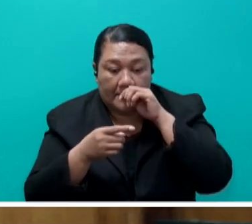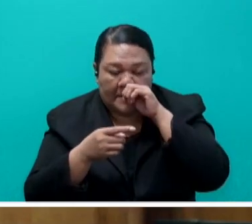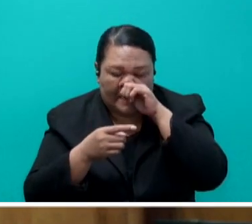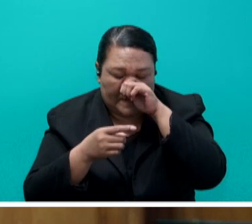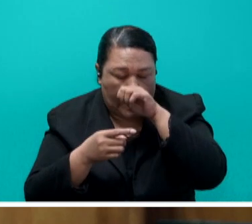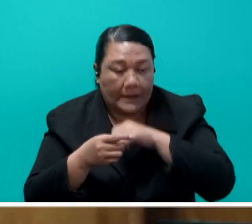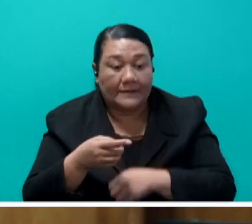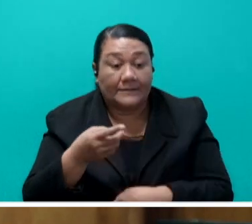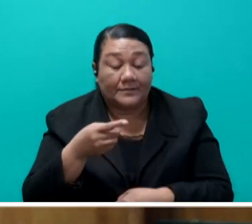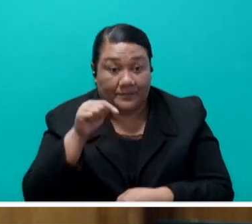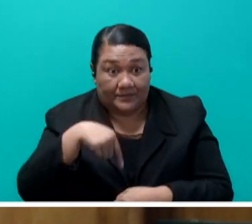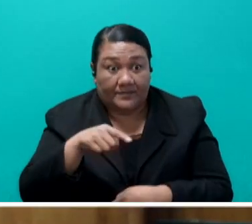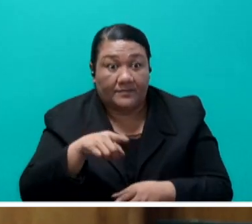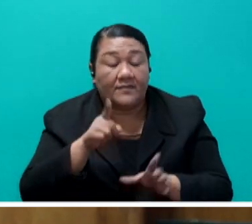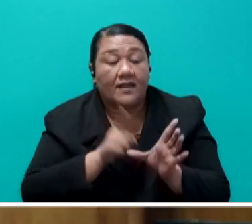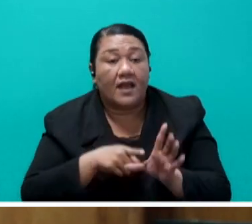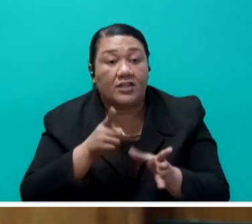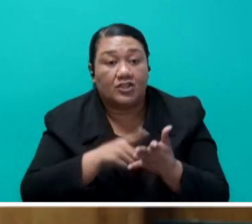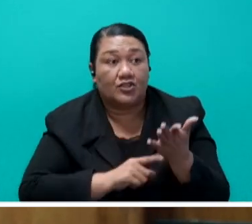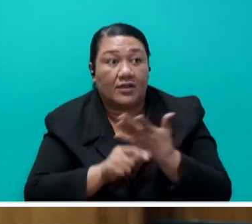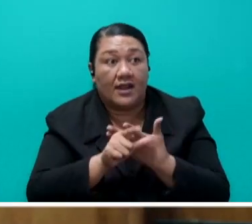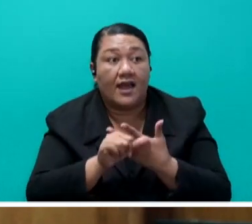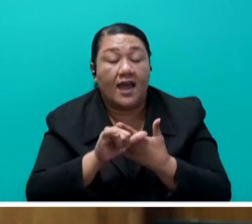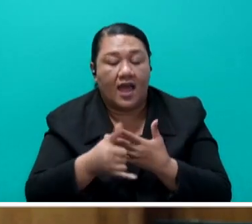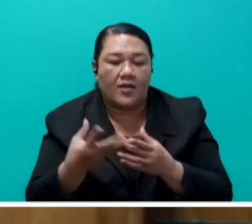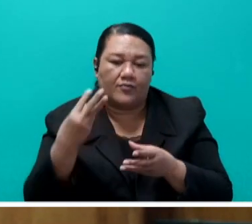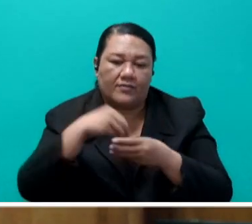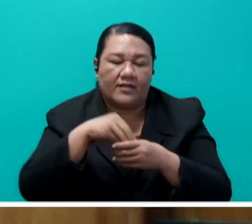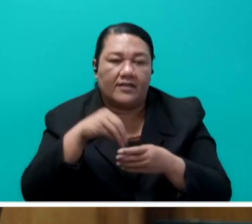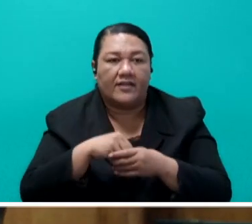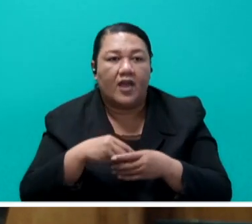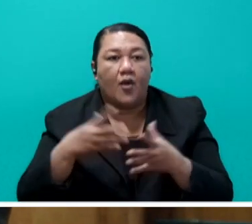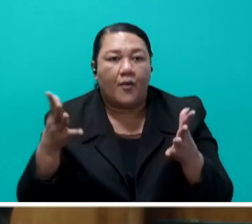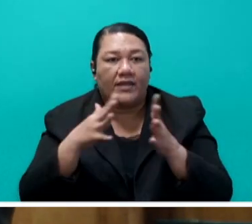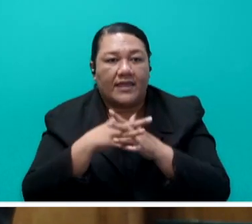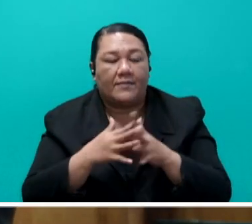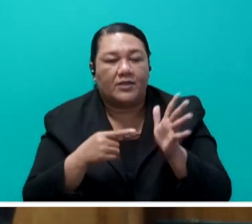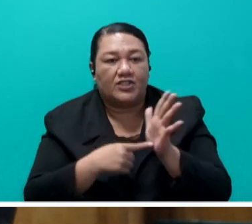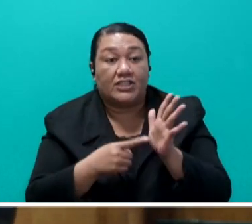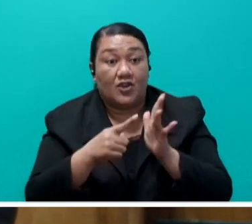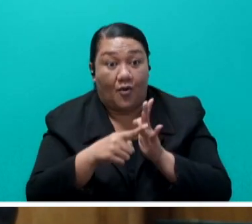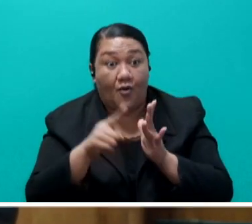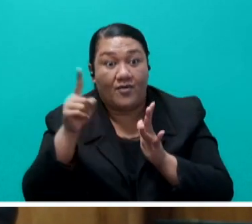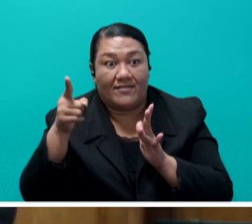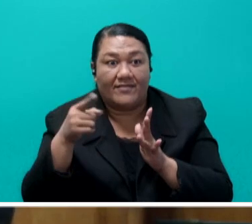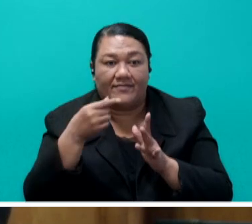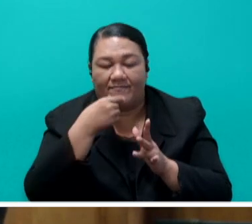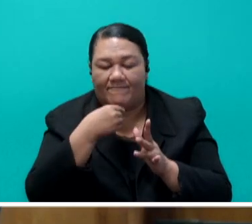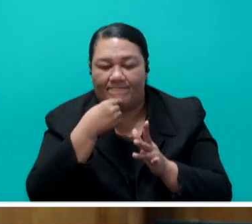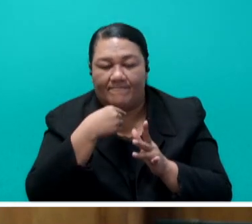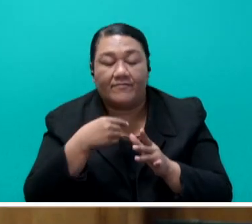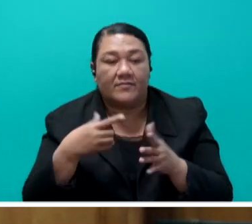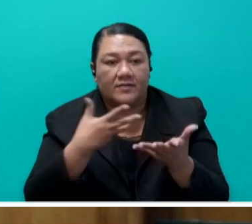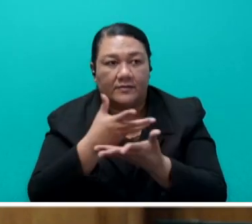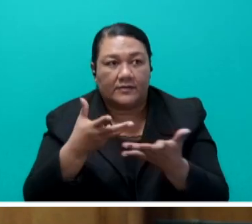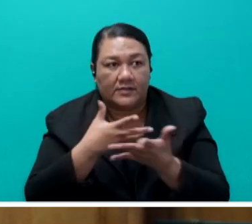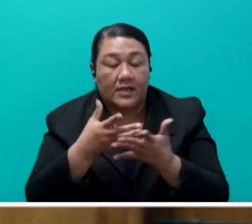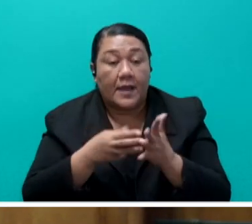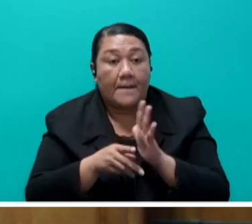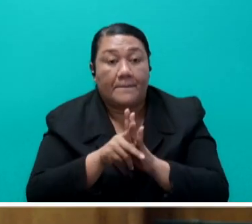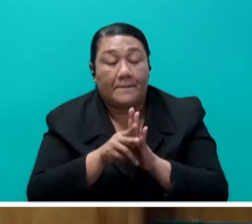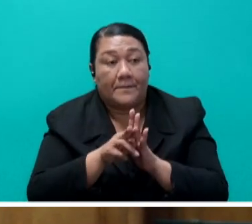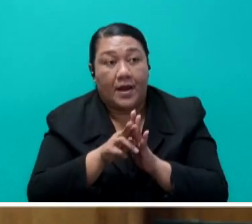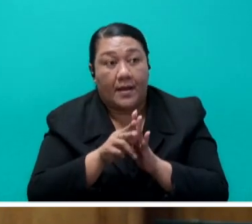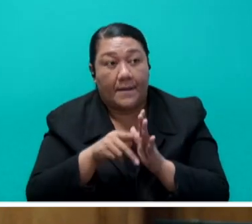actively participated in the fourth review of our trade policy at the WTO. The review process played a pivotal role in